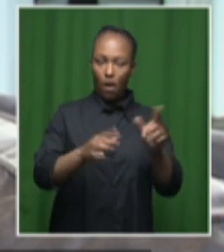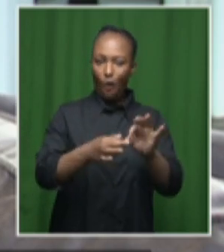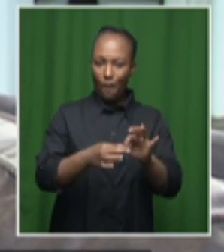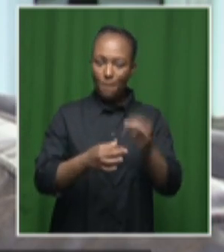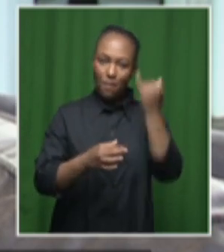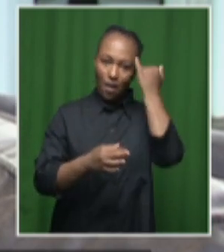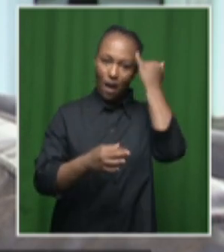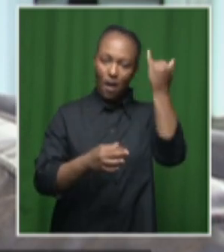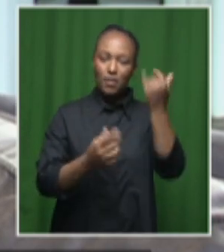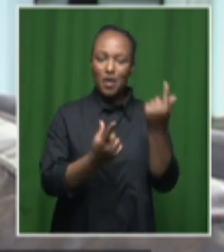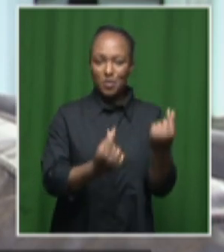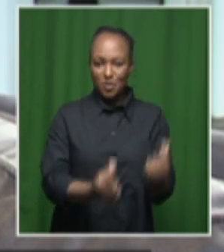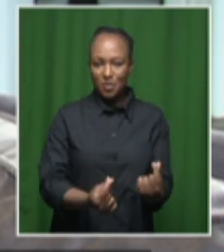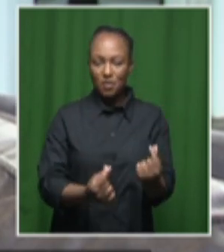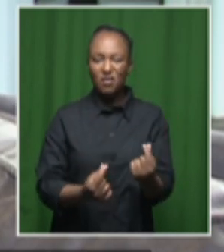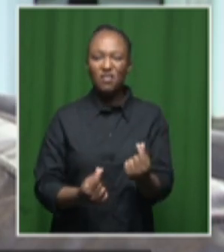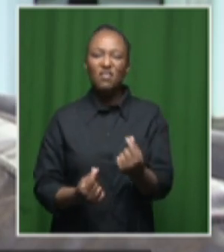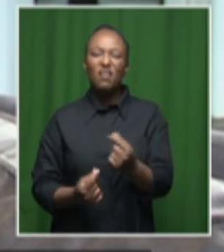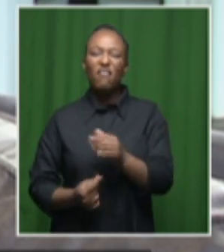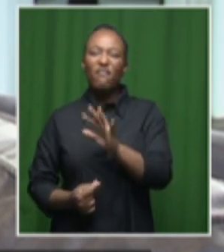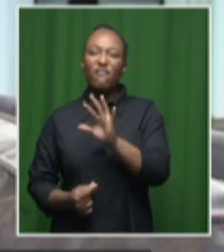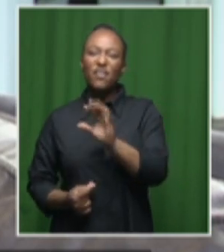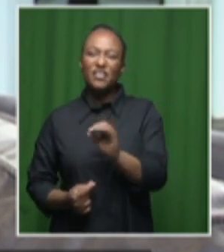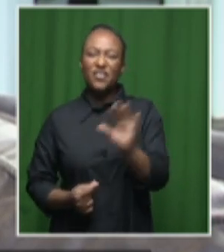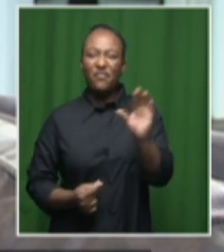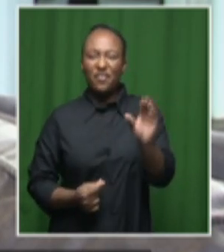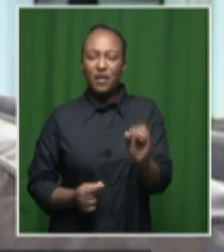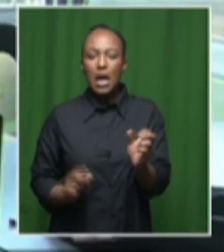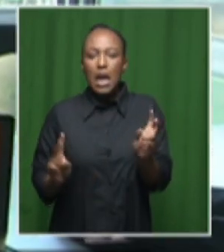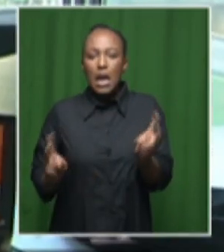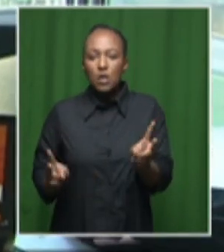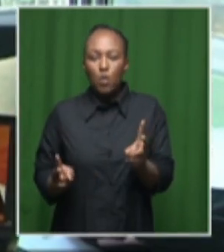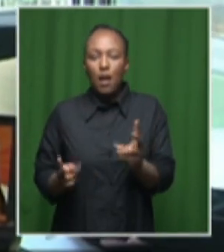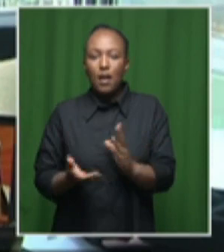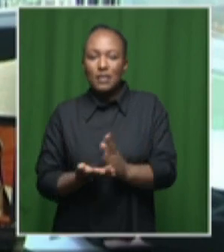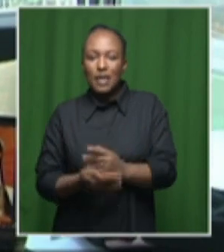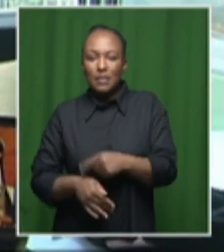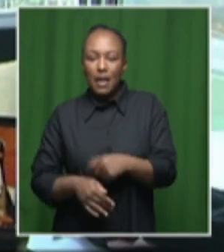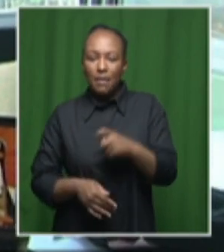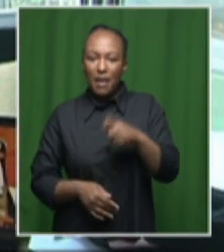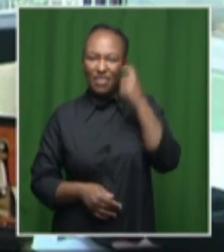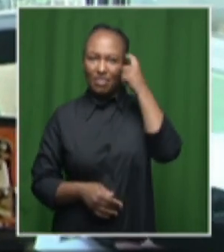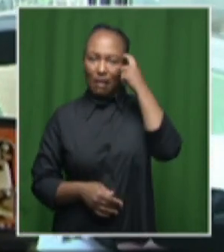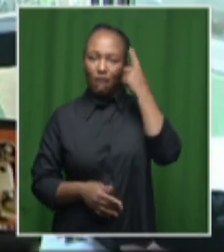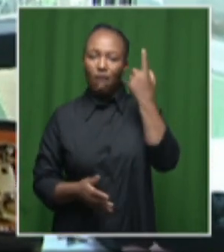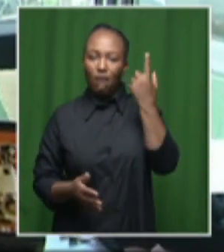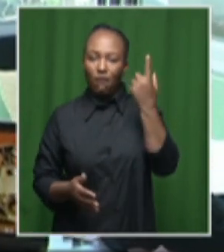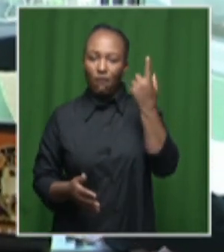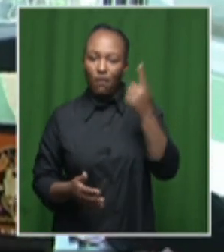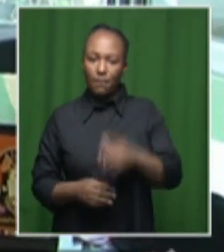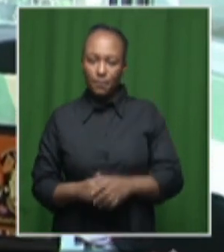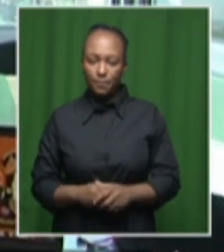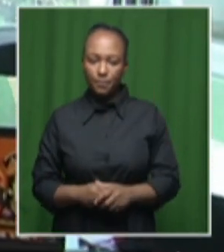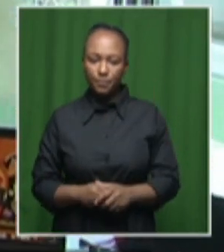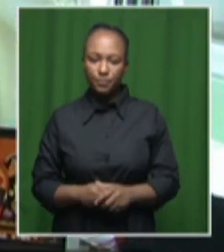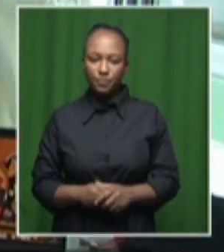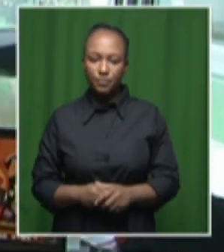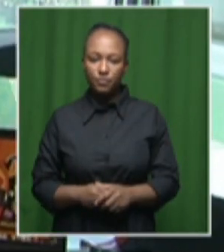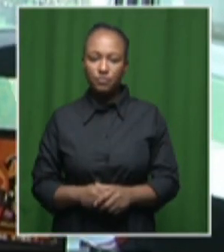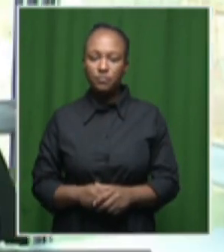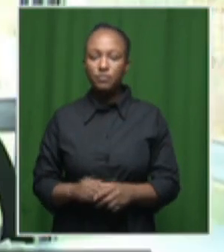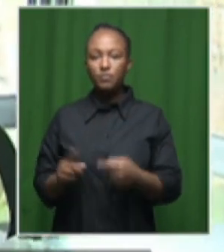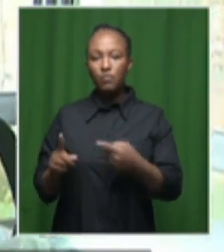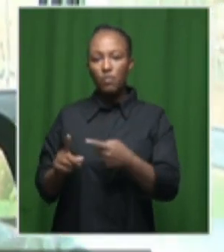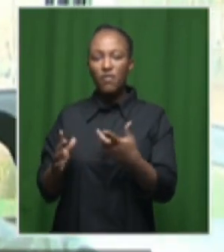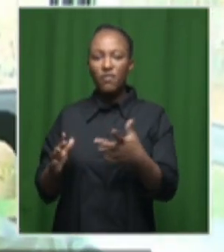it's 50-50. Sometimes they come naturally, sometimes I have to think about them. The artist has partnered with